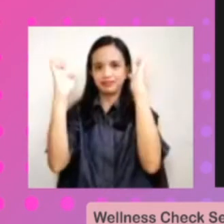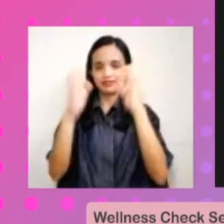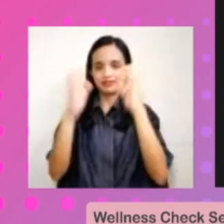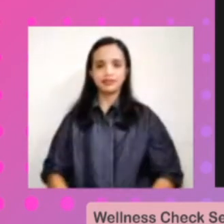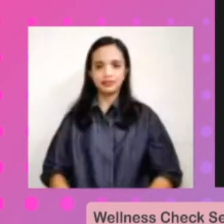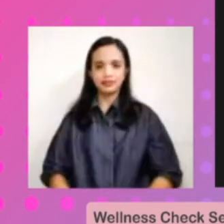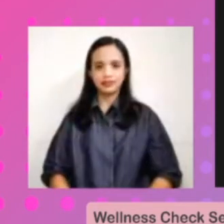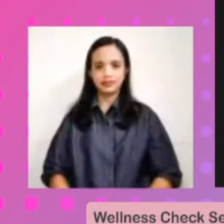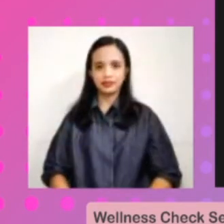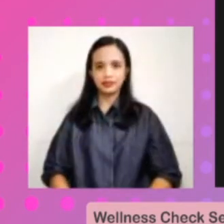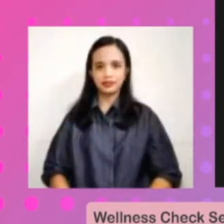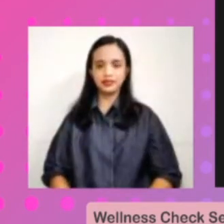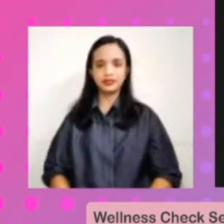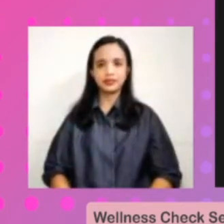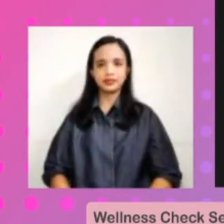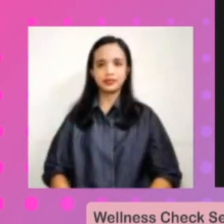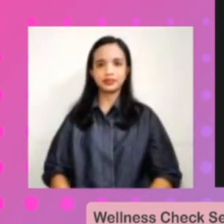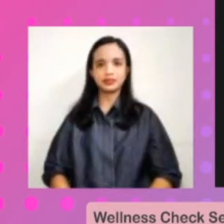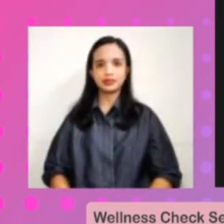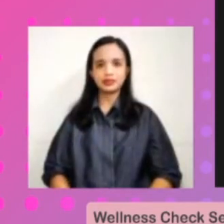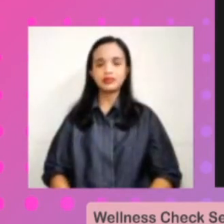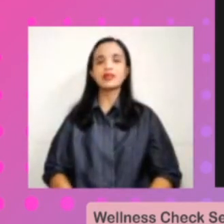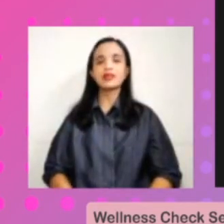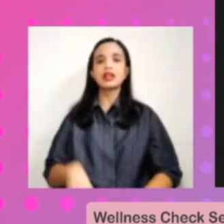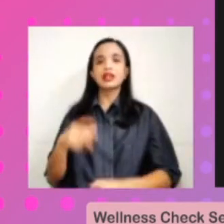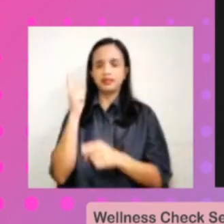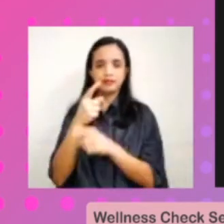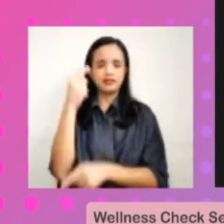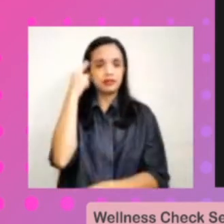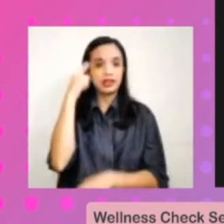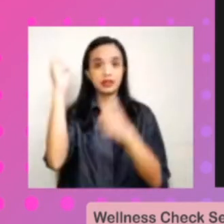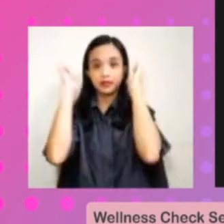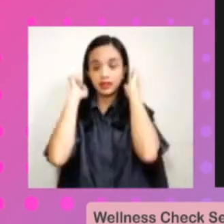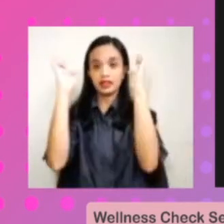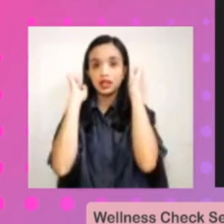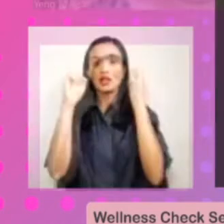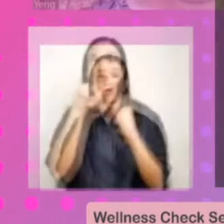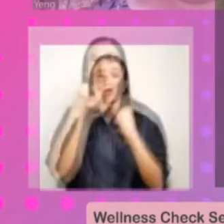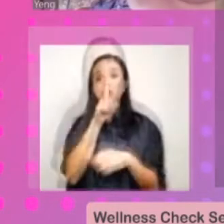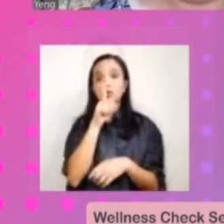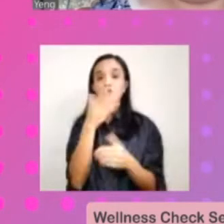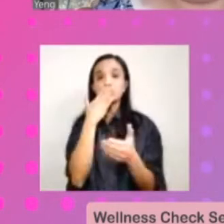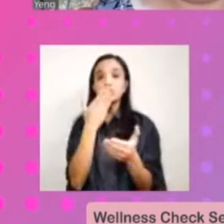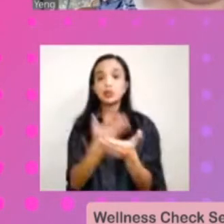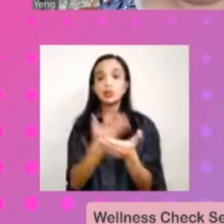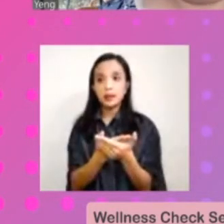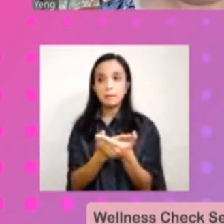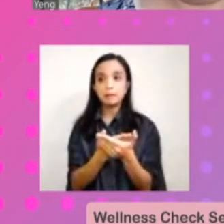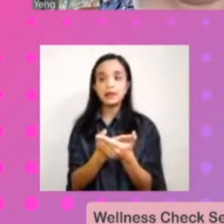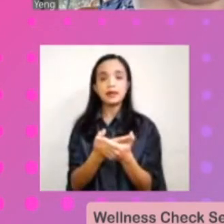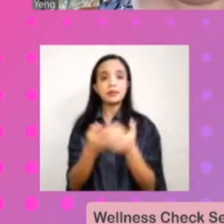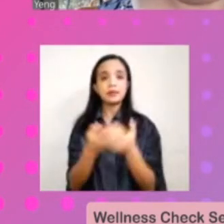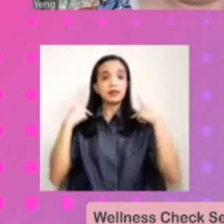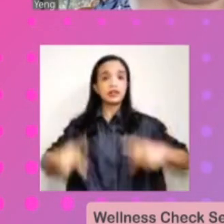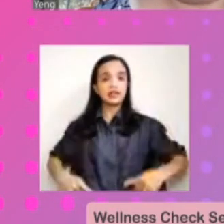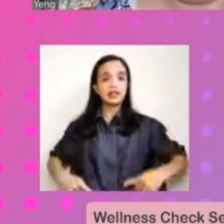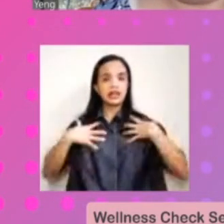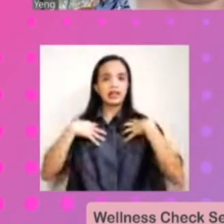also weaken our immune system. So yung kailangan po natin gawin, we need to bulletproof our own health